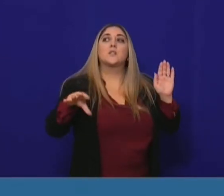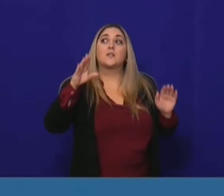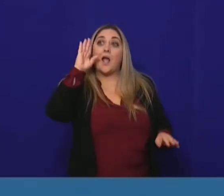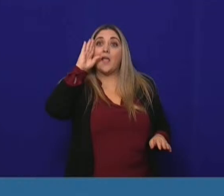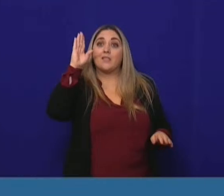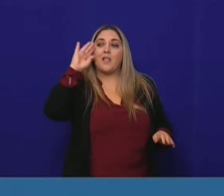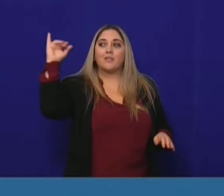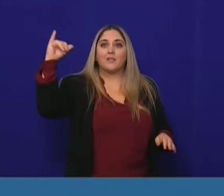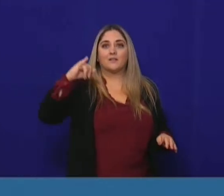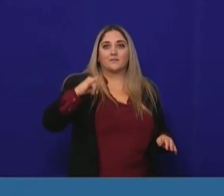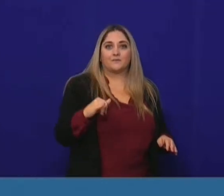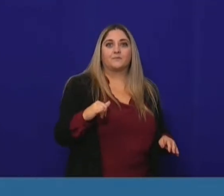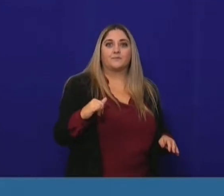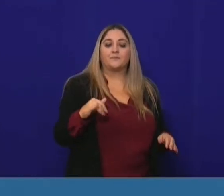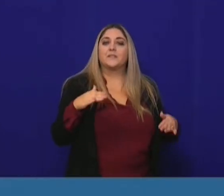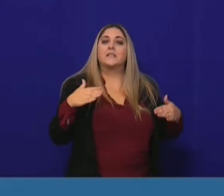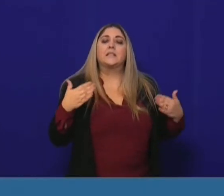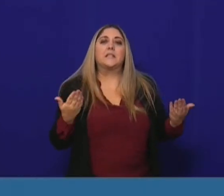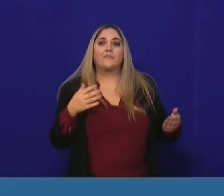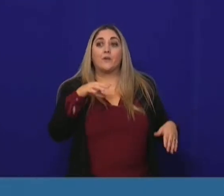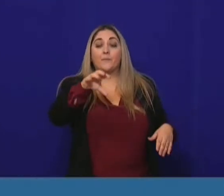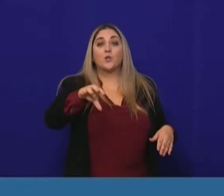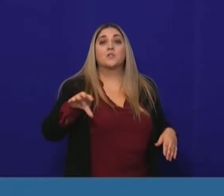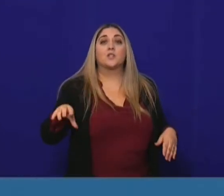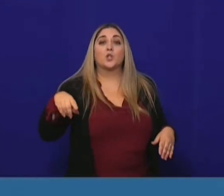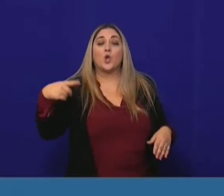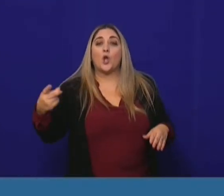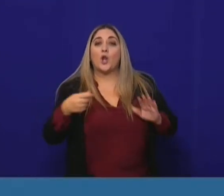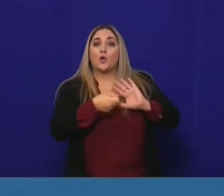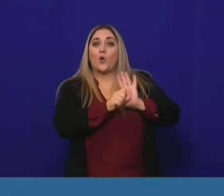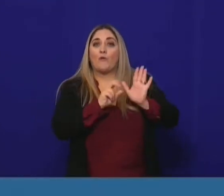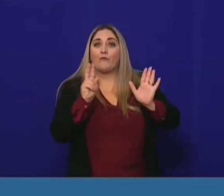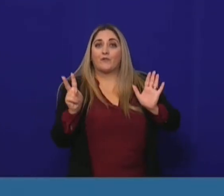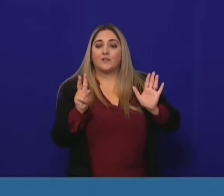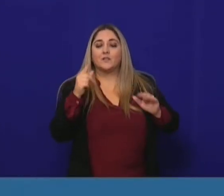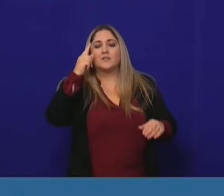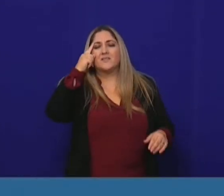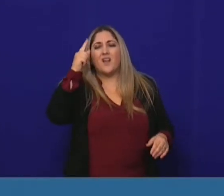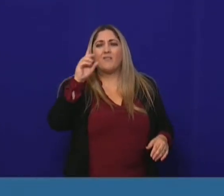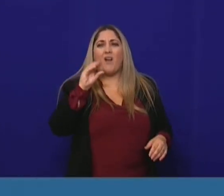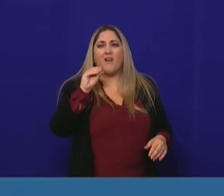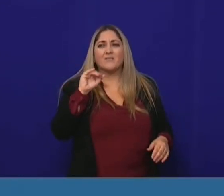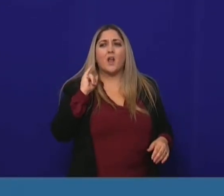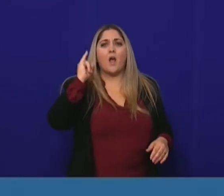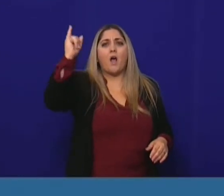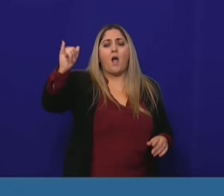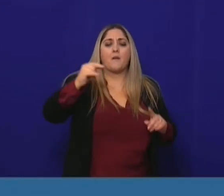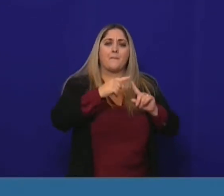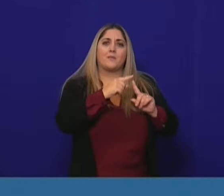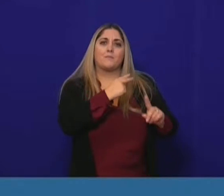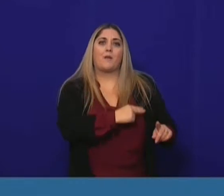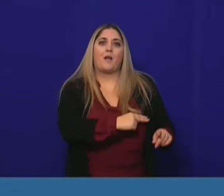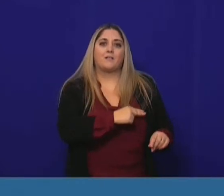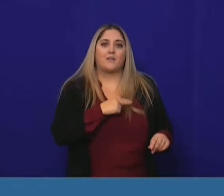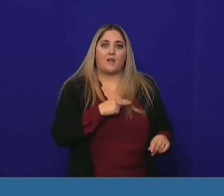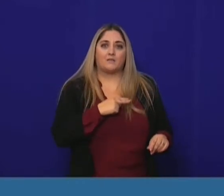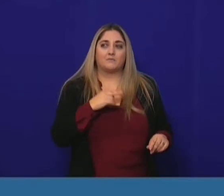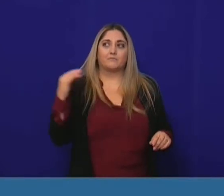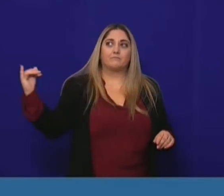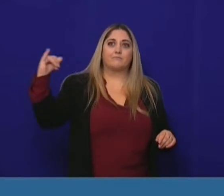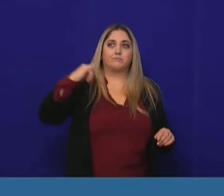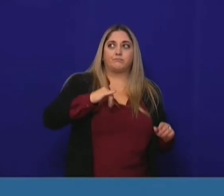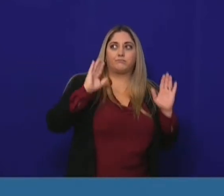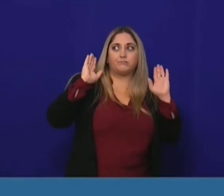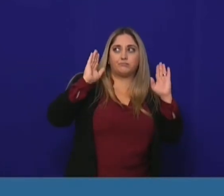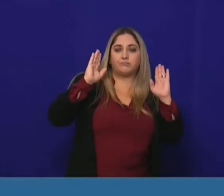ta' x'inhi għaddejja s-sitwazzjoni f'pajjiżi oħrajn fejn nafu li hemm ħafna pajjiżi li għandhom rati ħafna iktar għoljin minn tagħna,